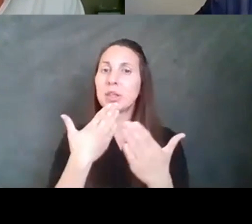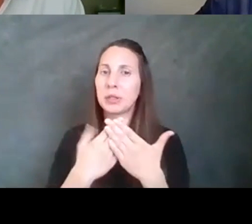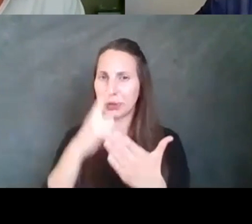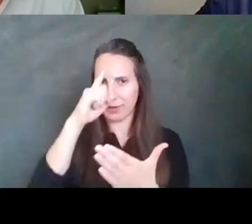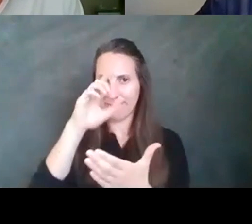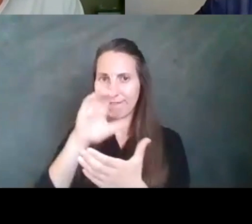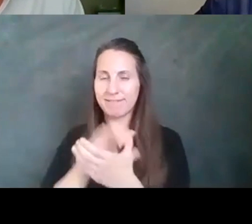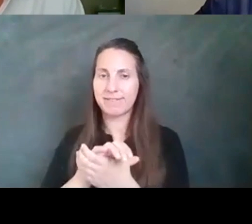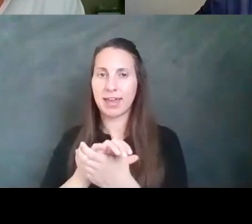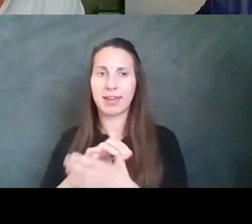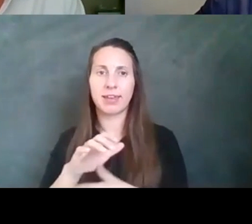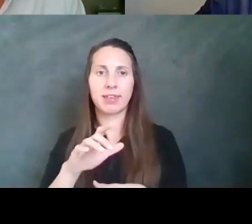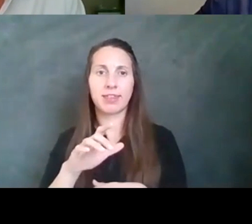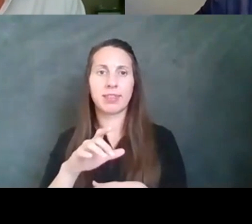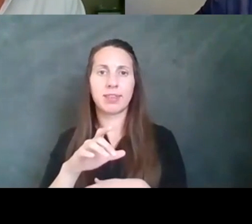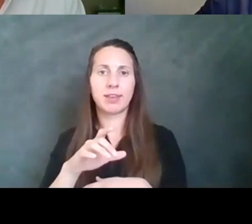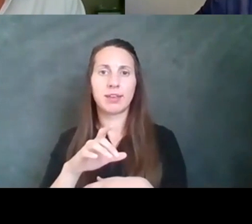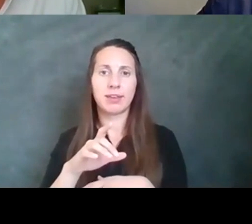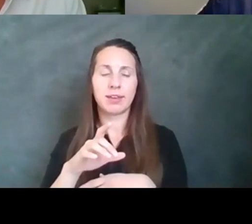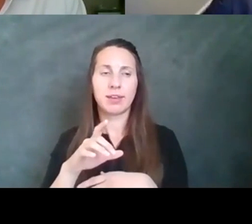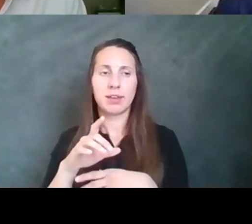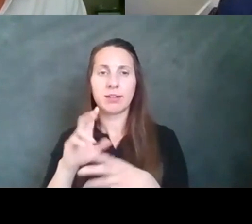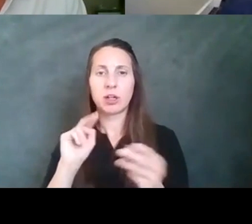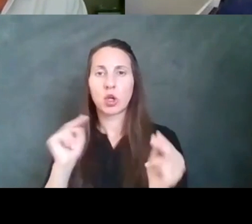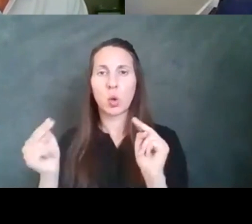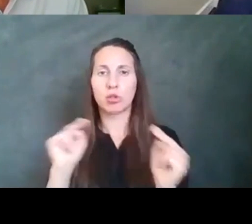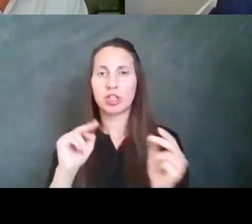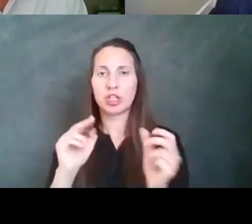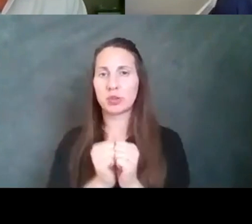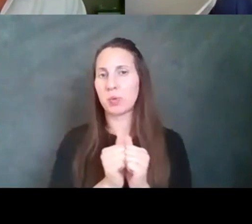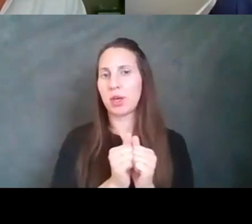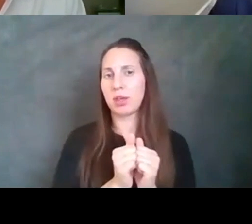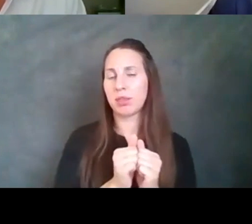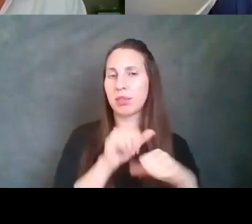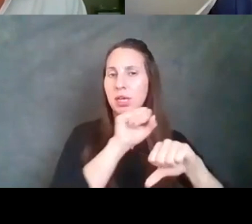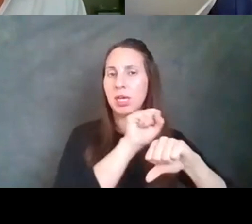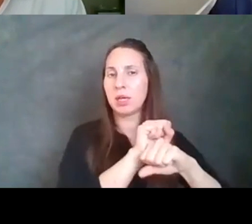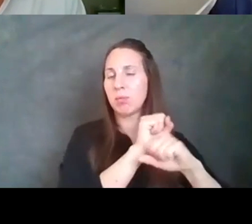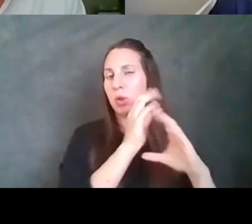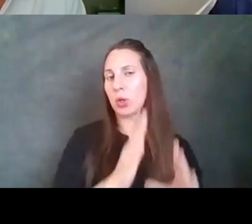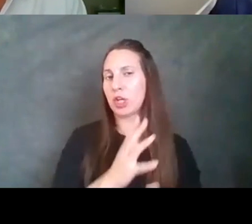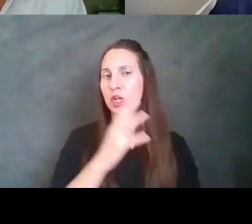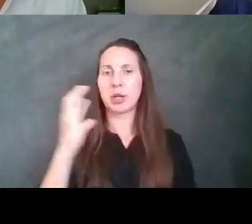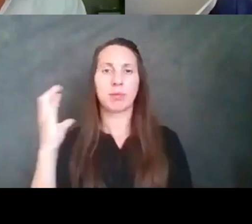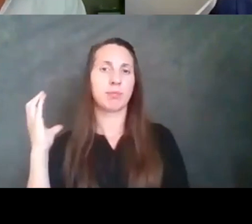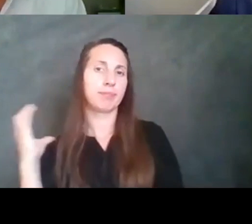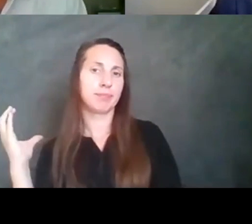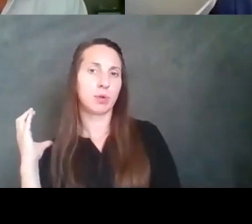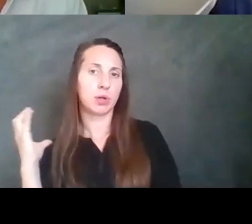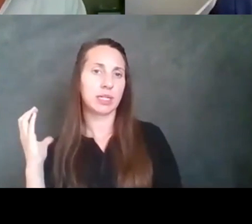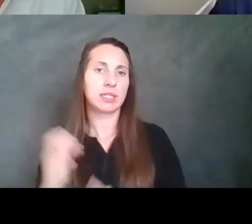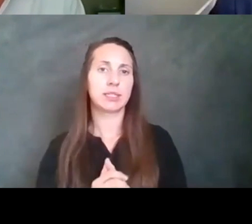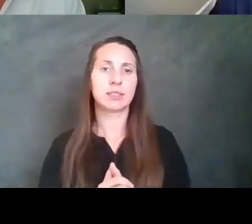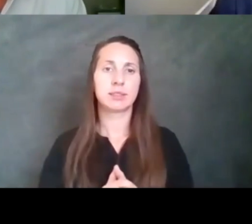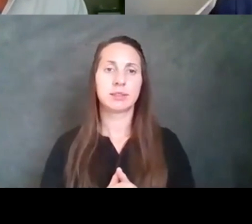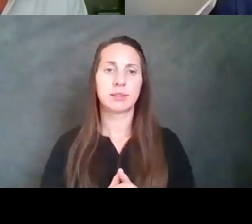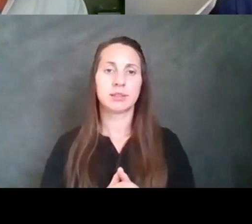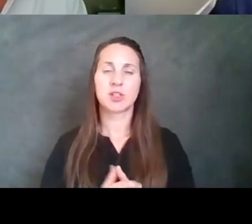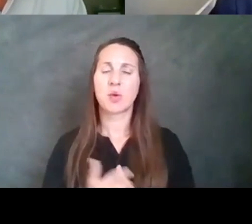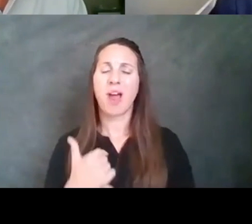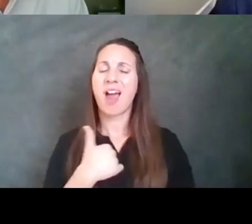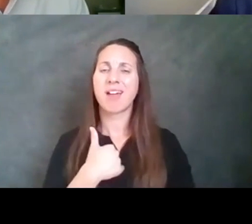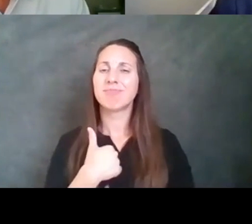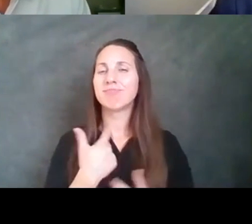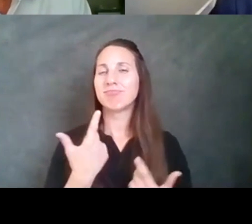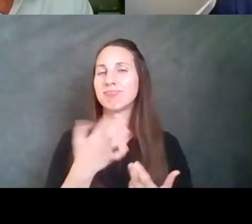negotiation between employer and employee. And I want to offer a thought as an attorney myself, but